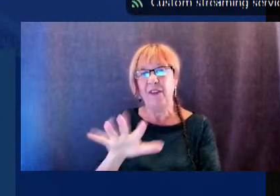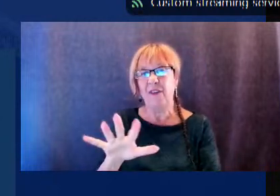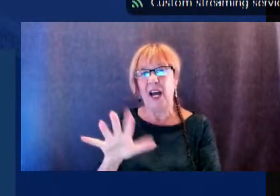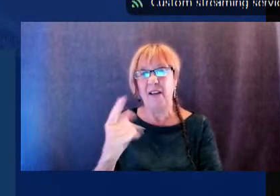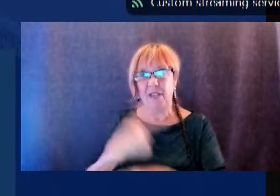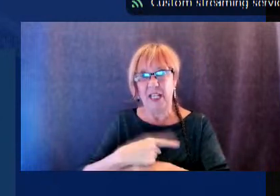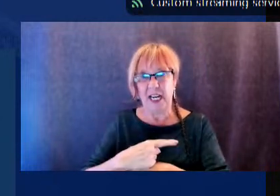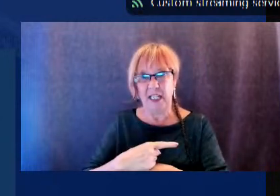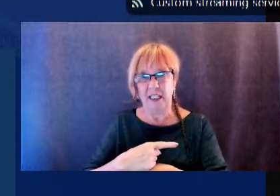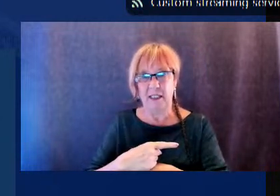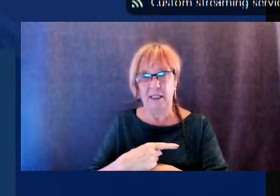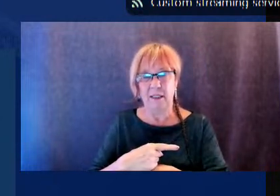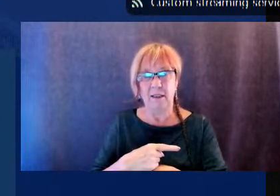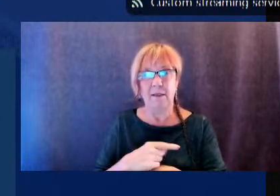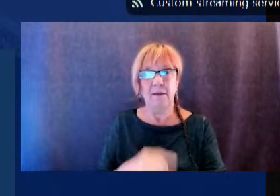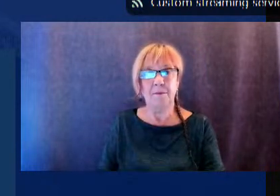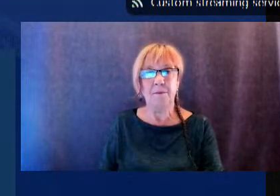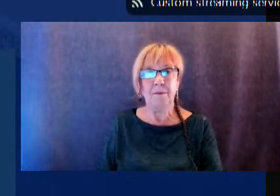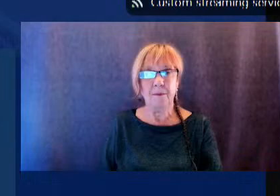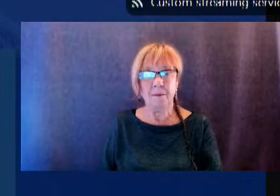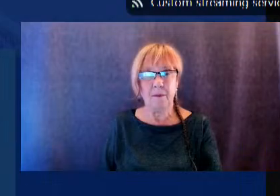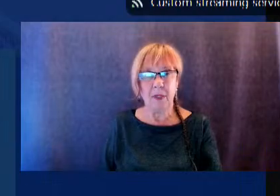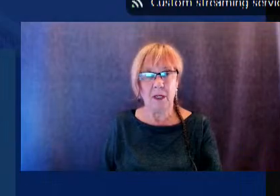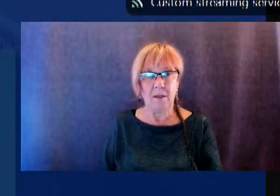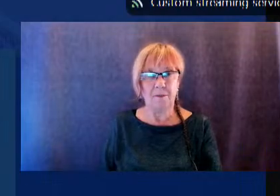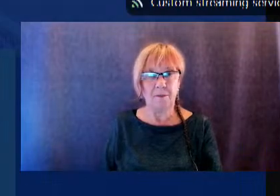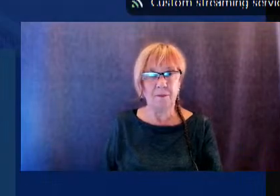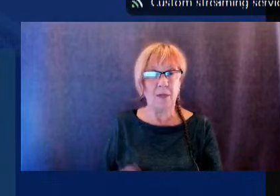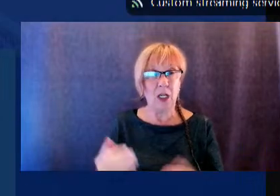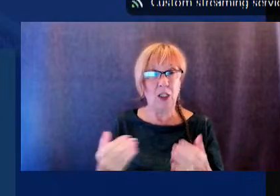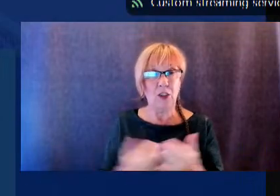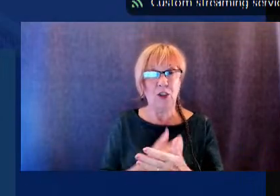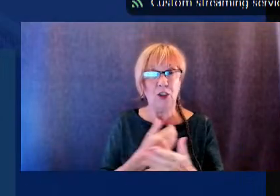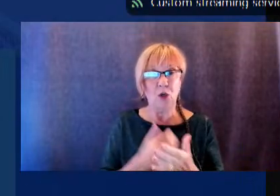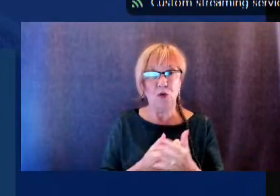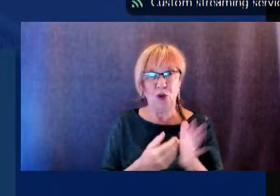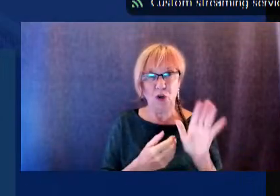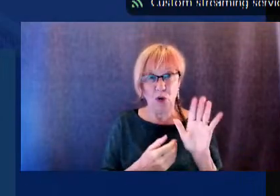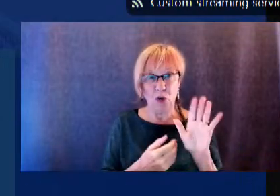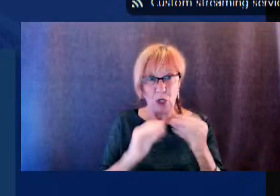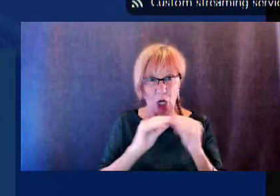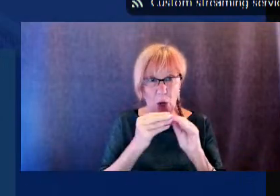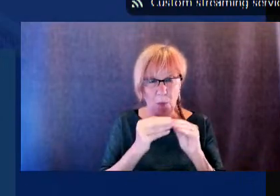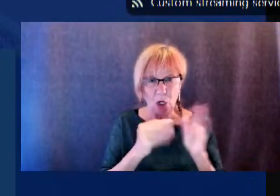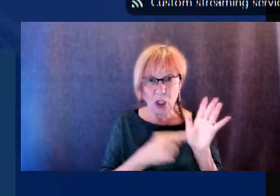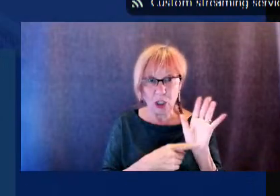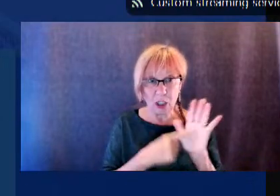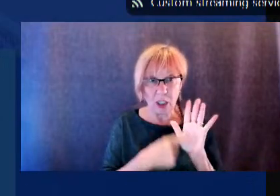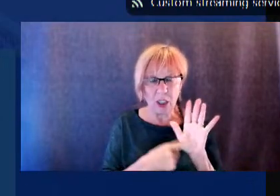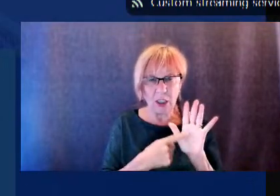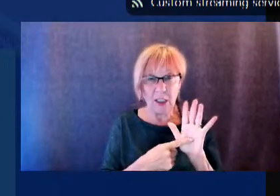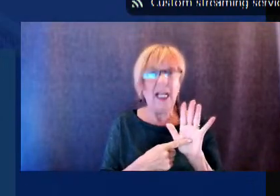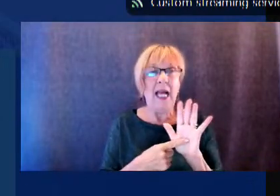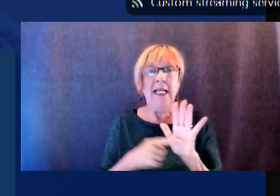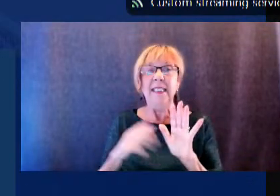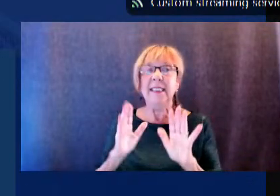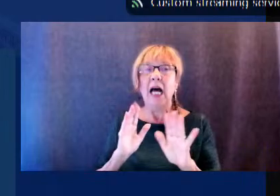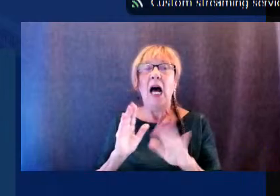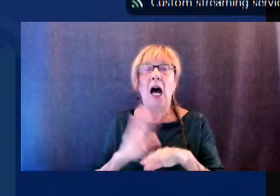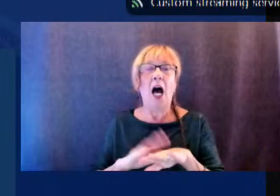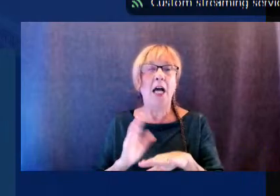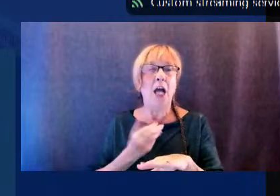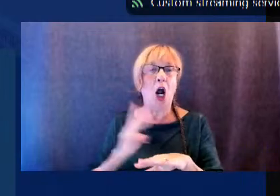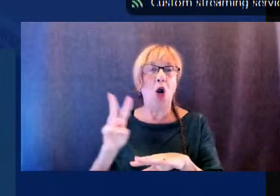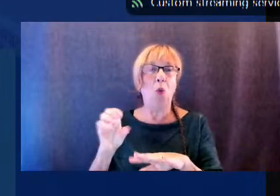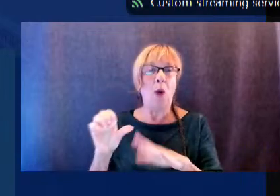those projects are in the process. But again, new fields here in this dashboard that can be found on our